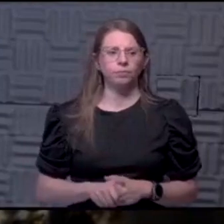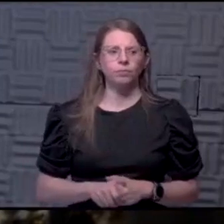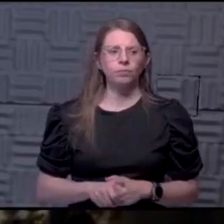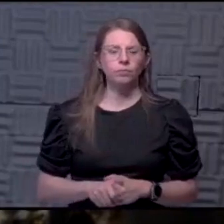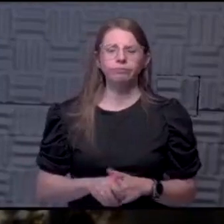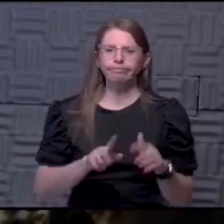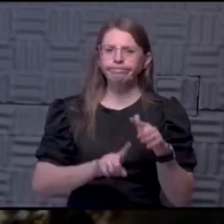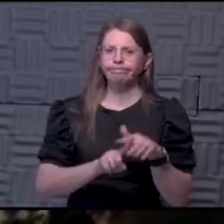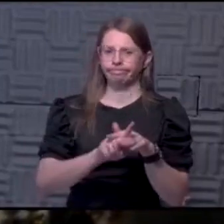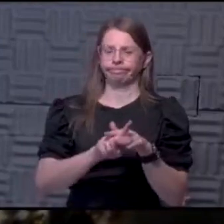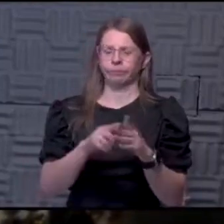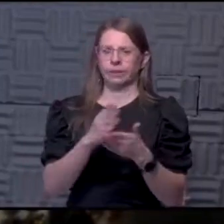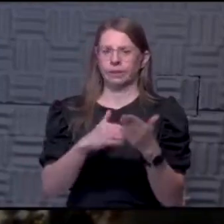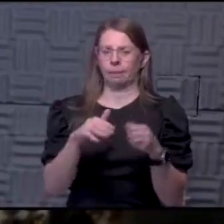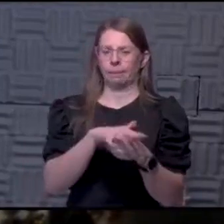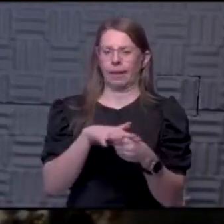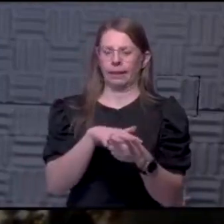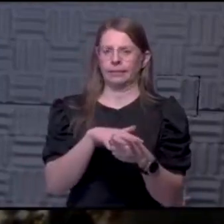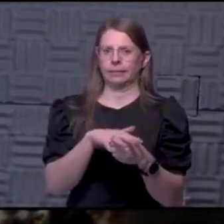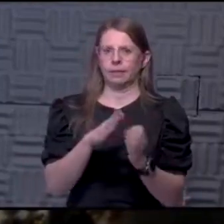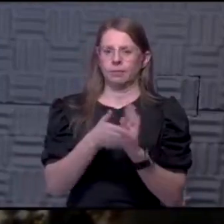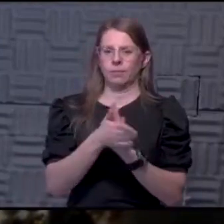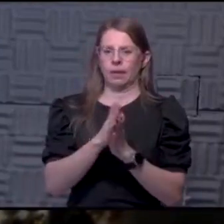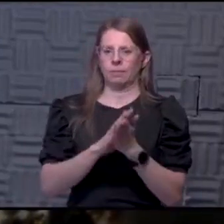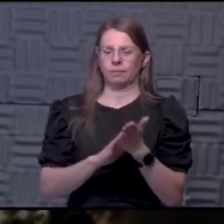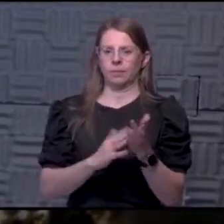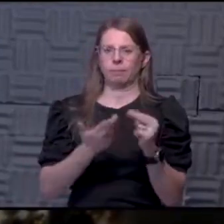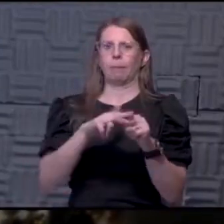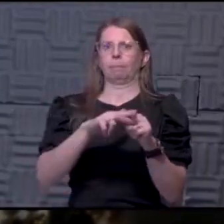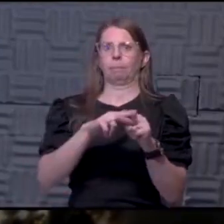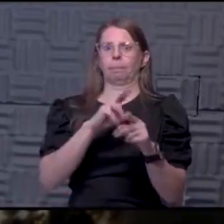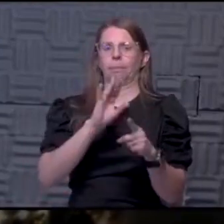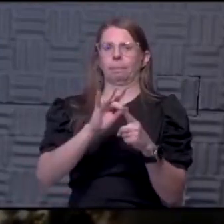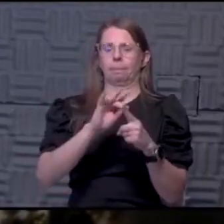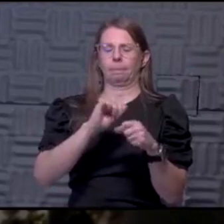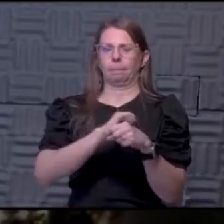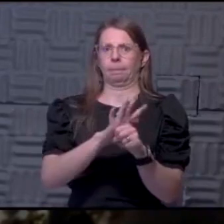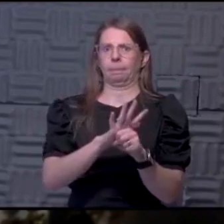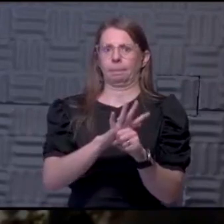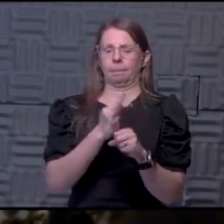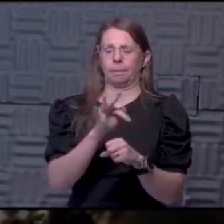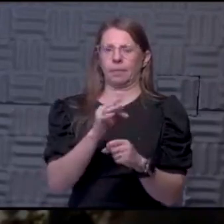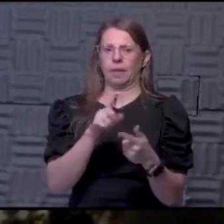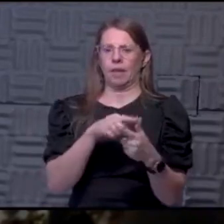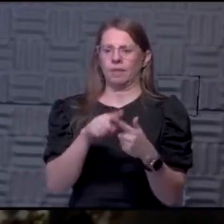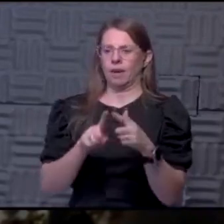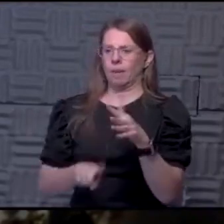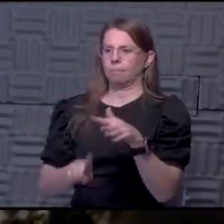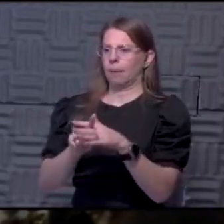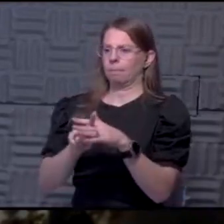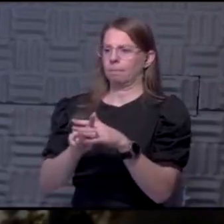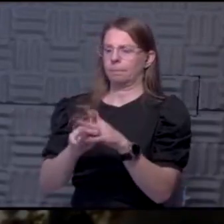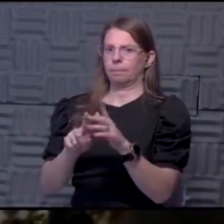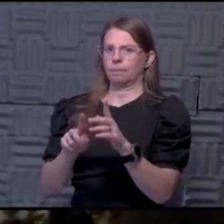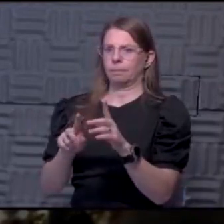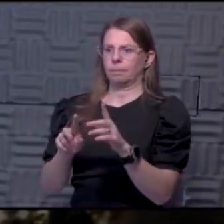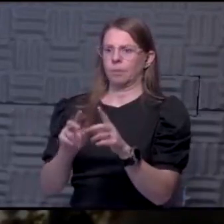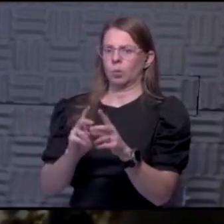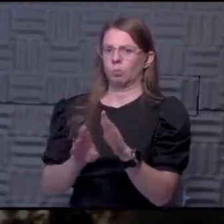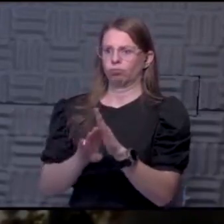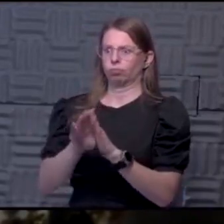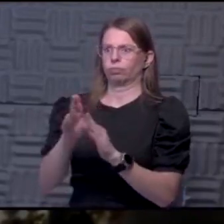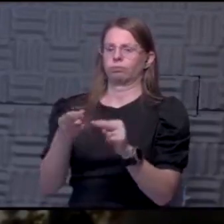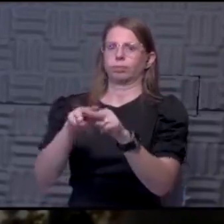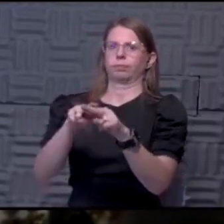It pops up some places and turns into increased number of cases, and other places it'll pop up and then it'll die right back down again. We're not seeing much